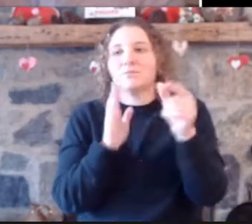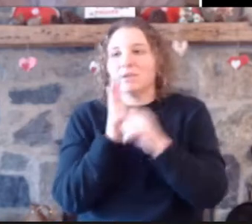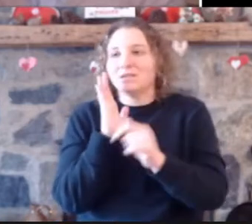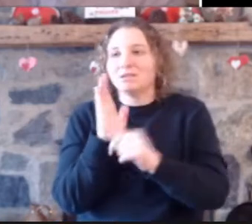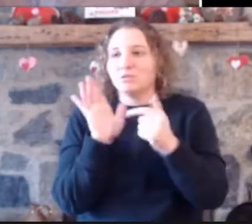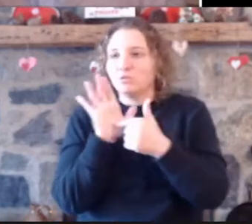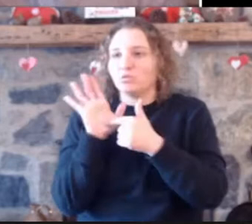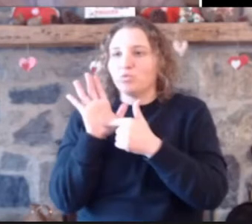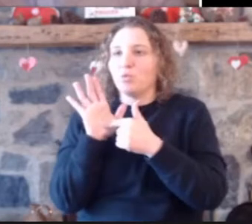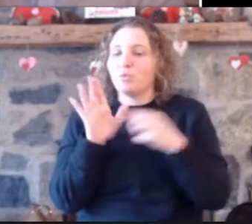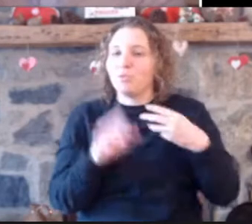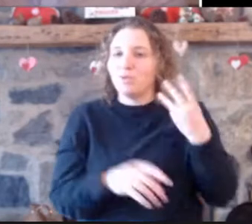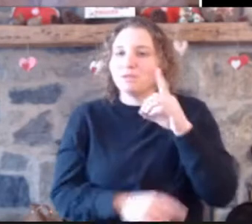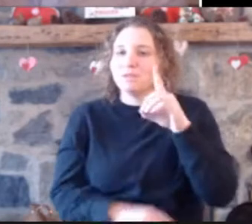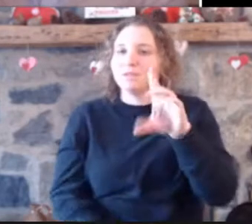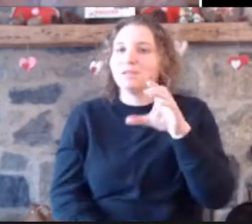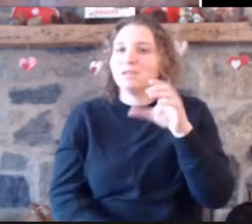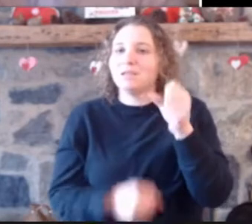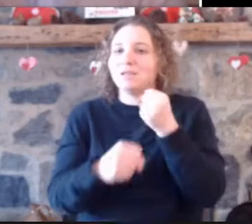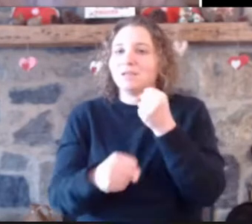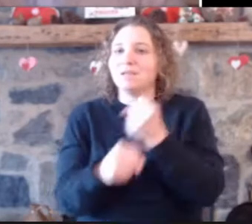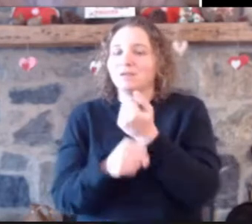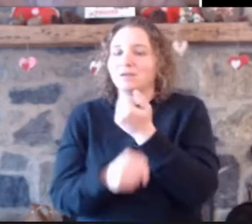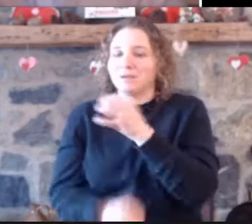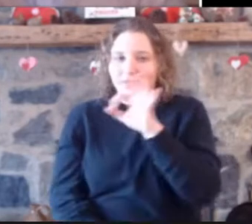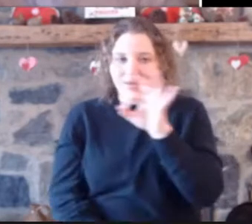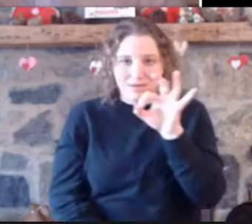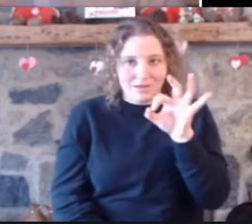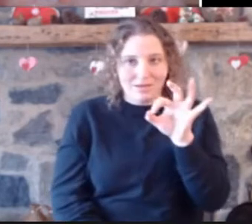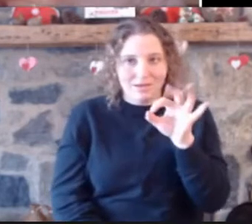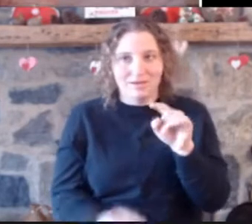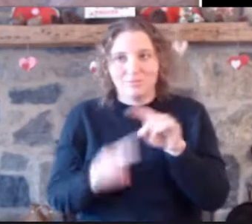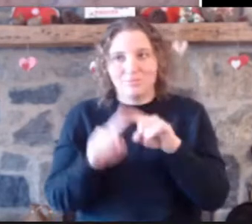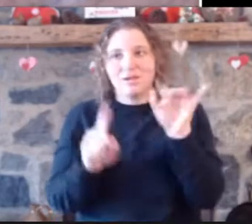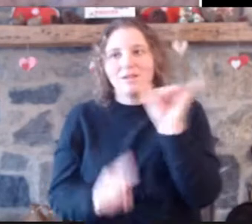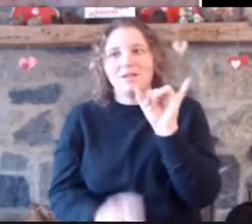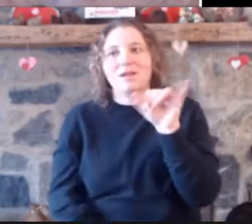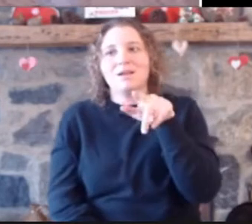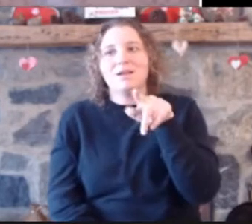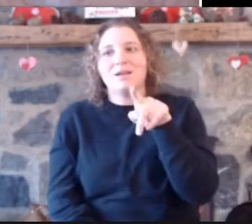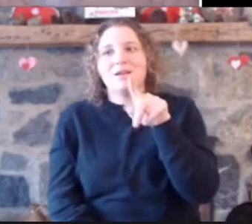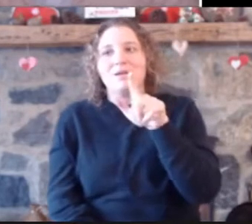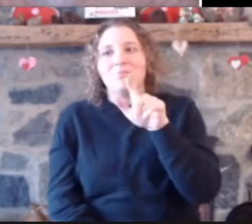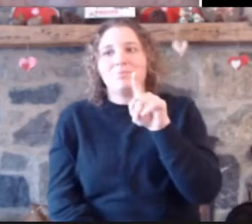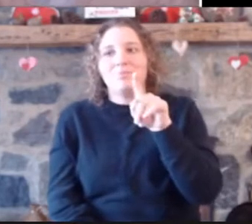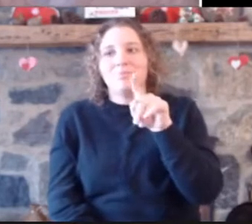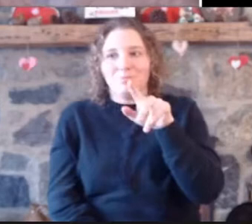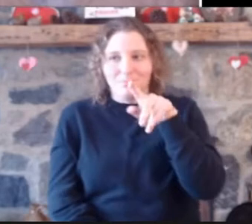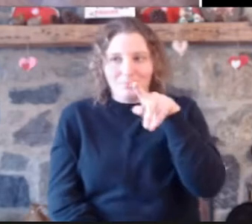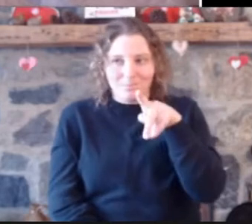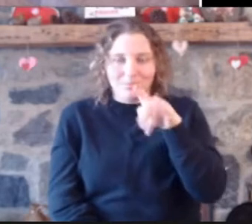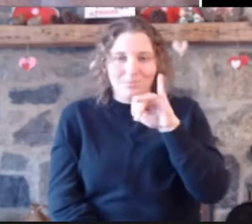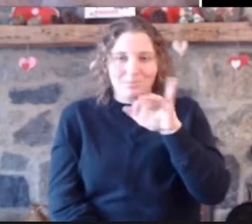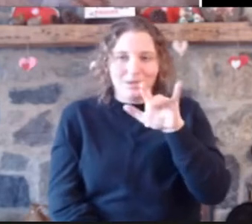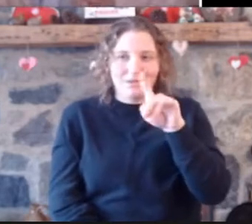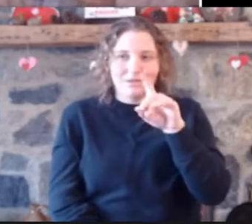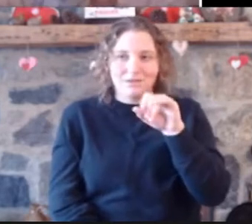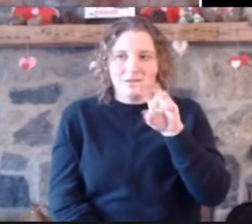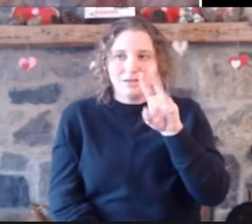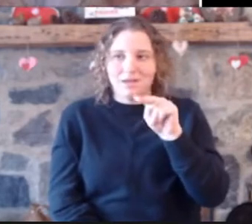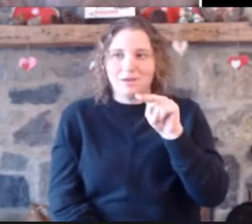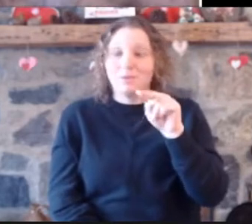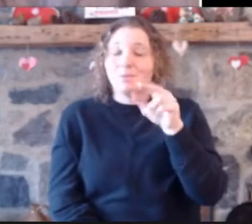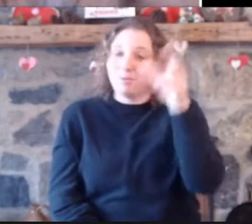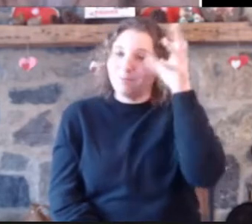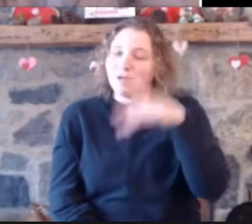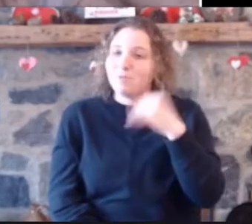in Washington, D.C. in 1999. But like Piltdown Man, Piltdown Man was a supposed missing link where